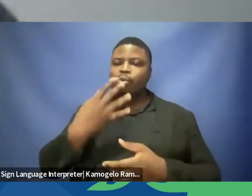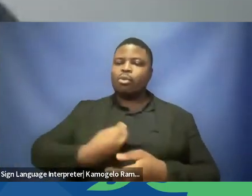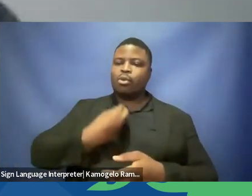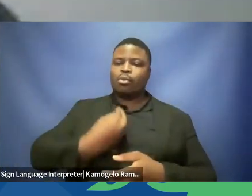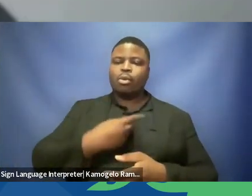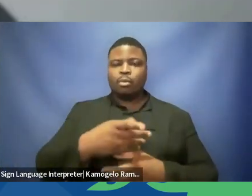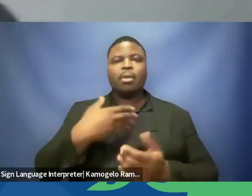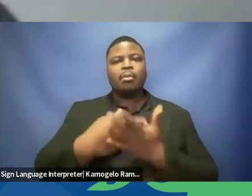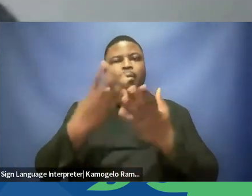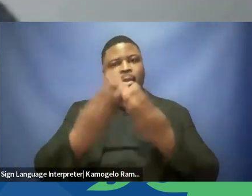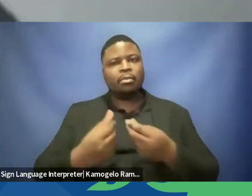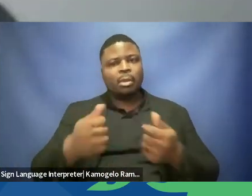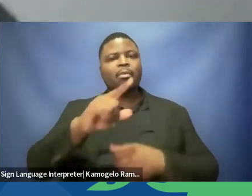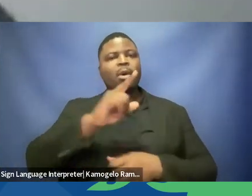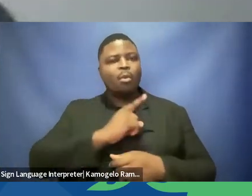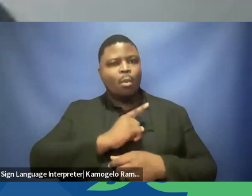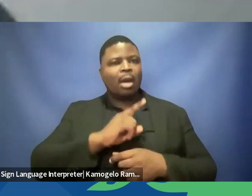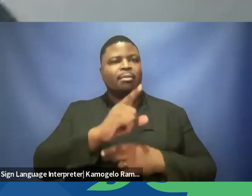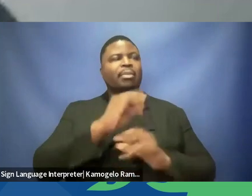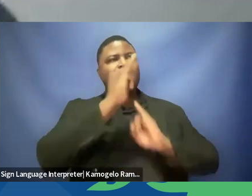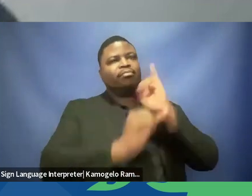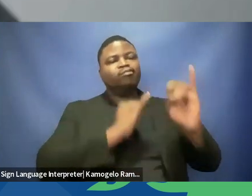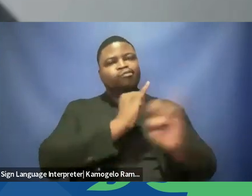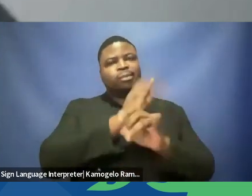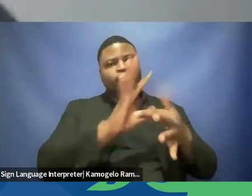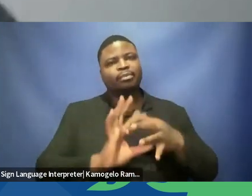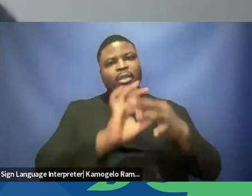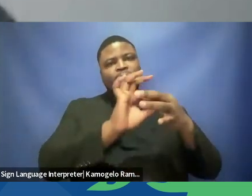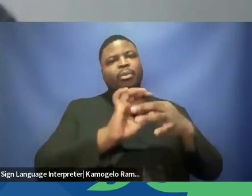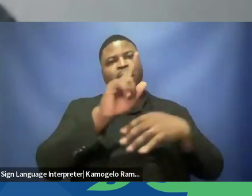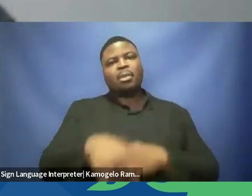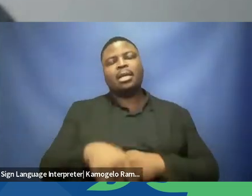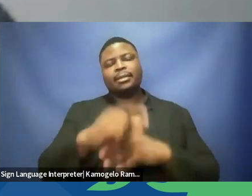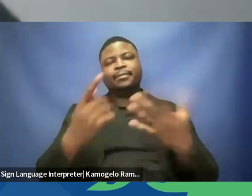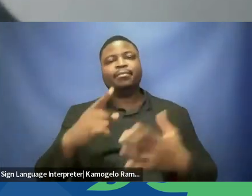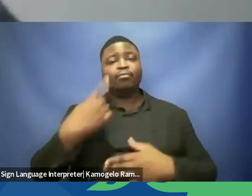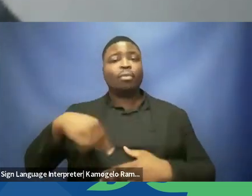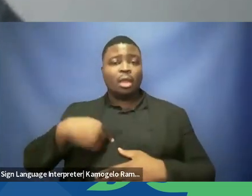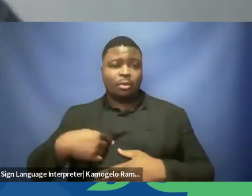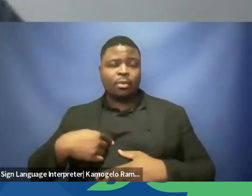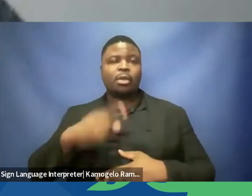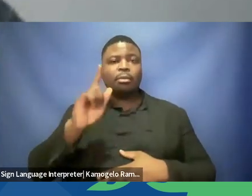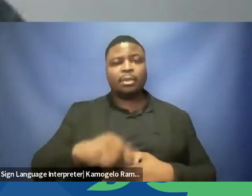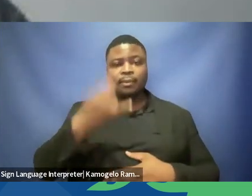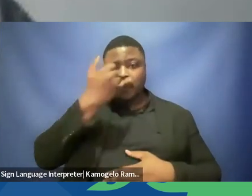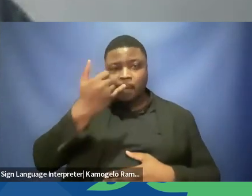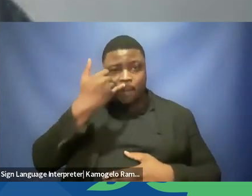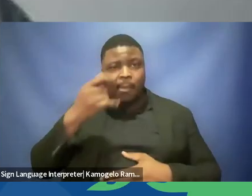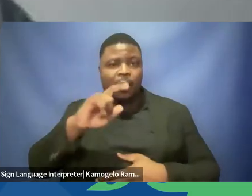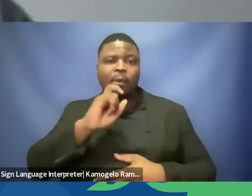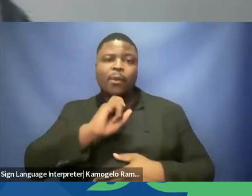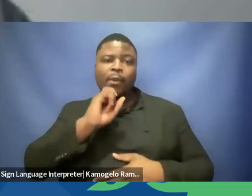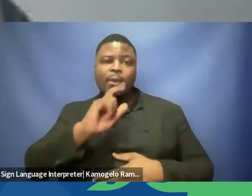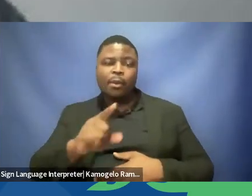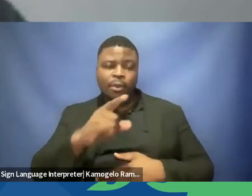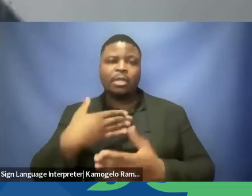interrelated. A patient who comes to you and says, I'm struggling with depression, we have to see, is he using substances to manage that feeling